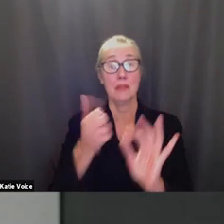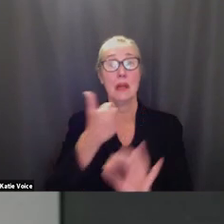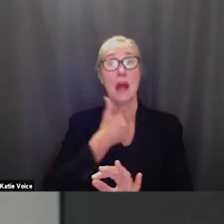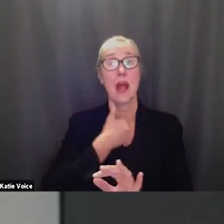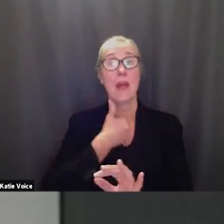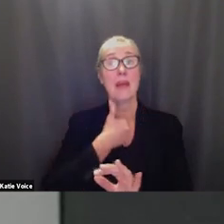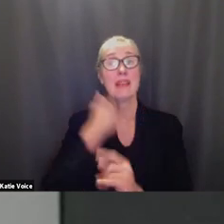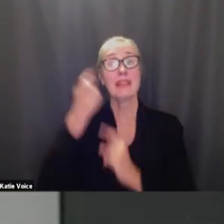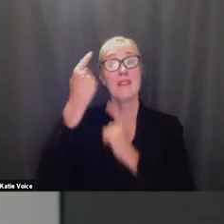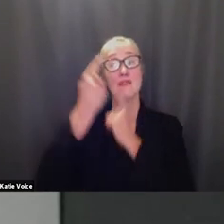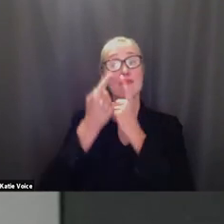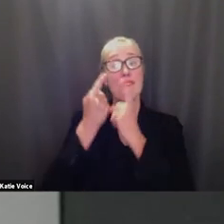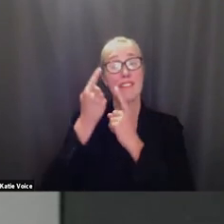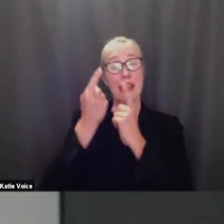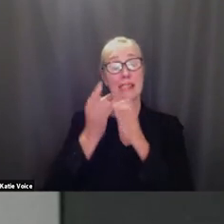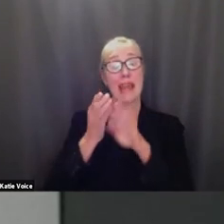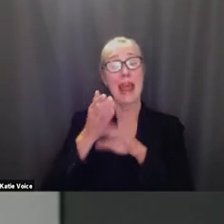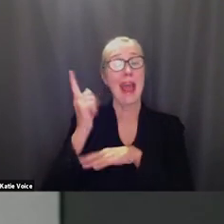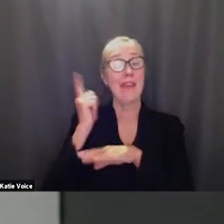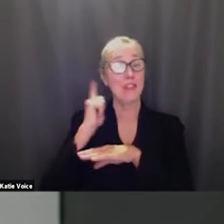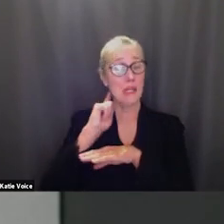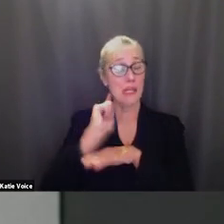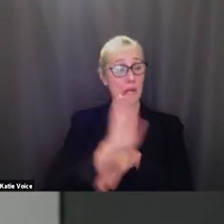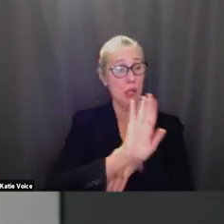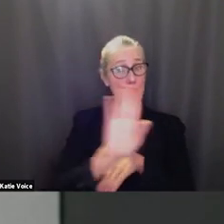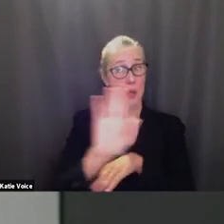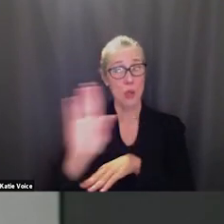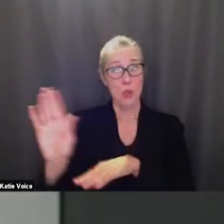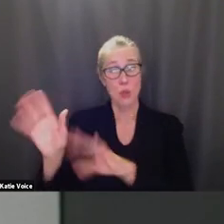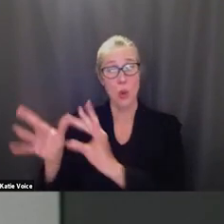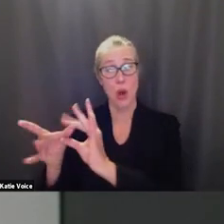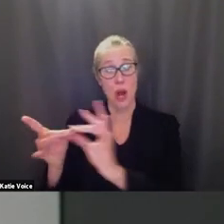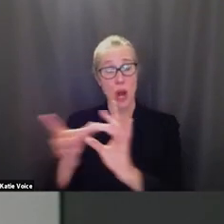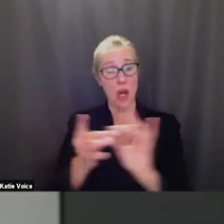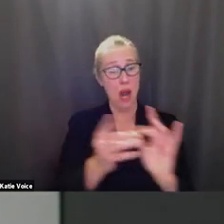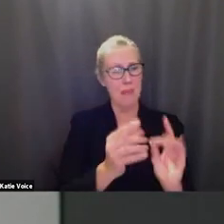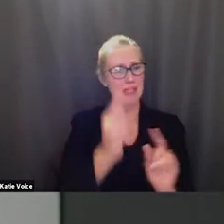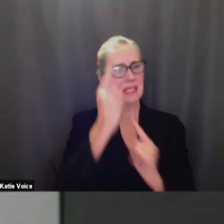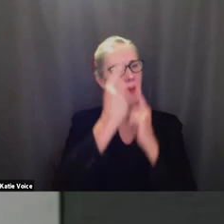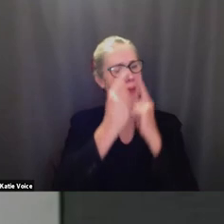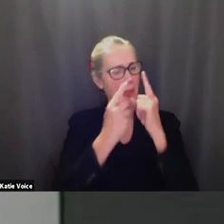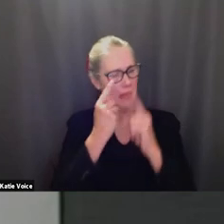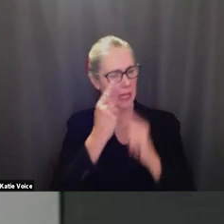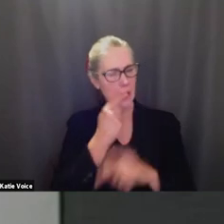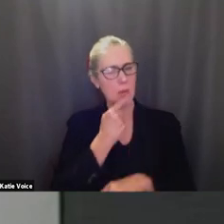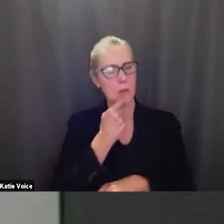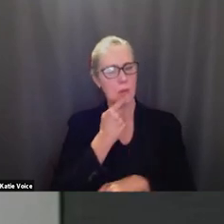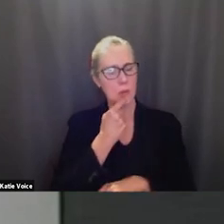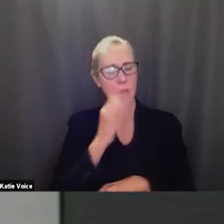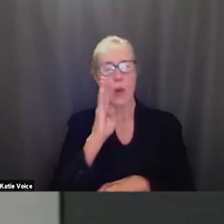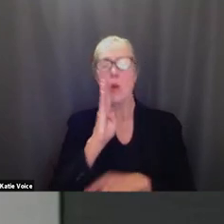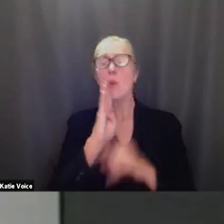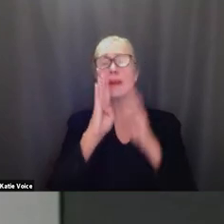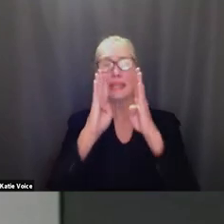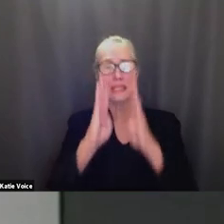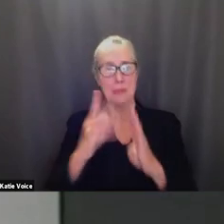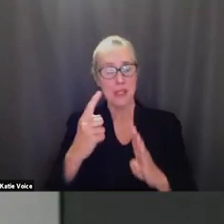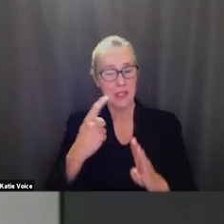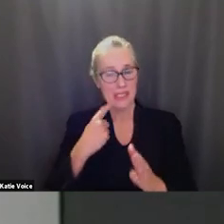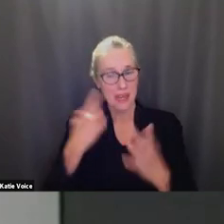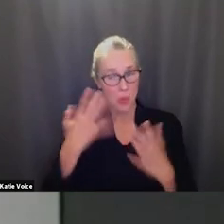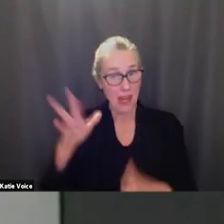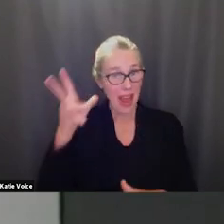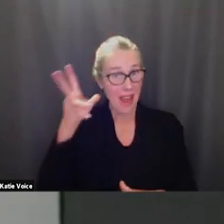reflect and after hearing your comments and really thinking through what the speaker said today and what i have heard